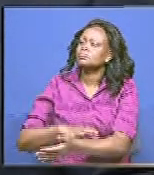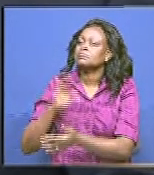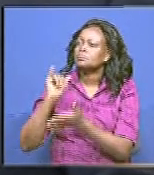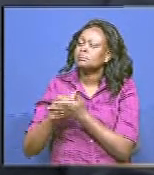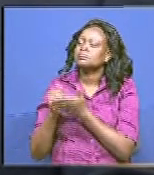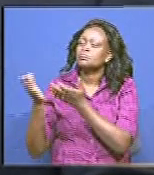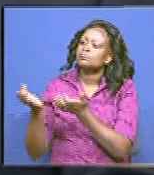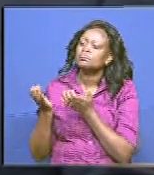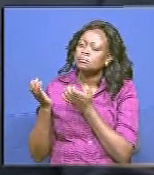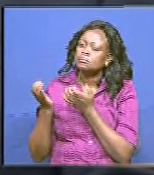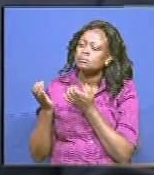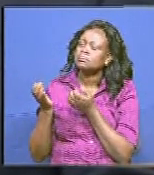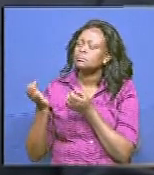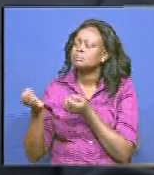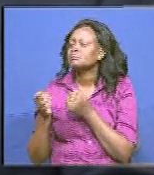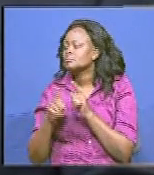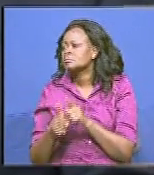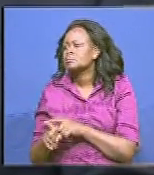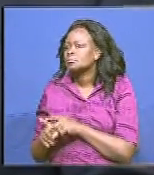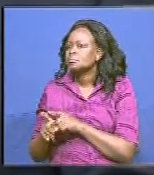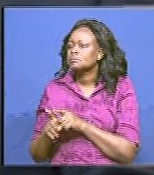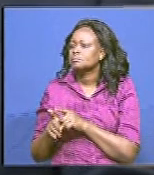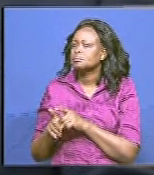required. It requires also,